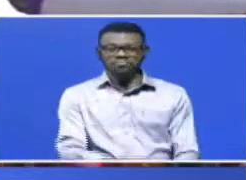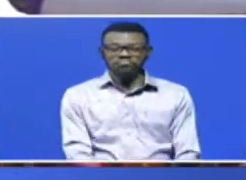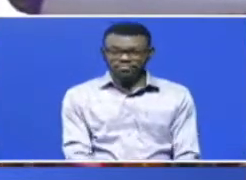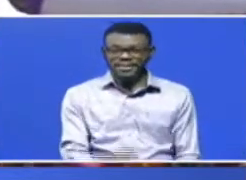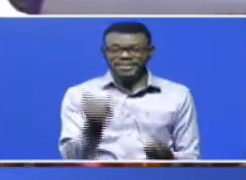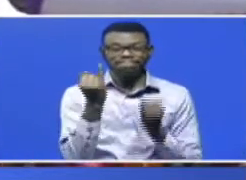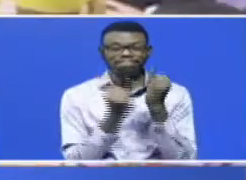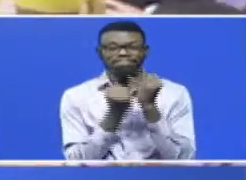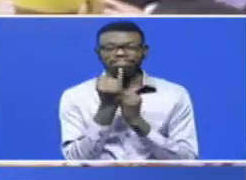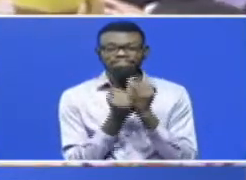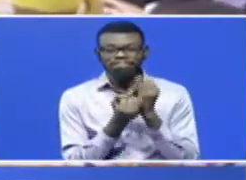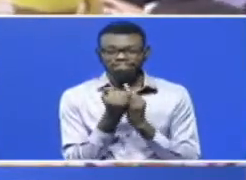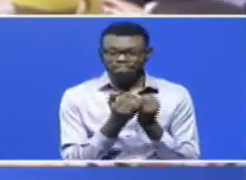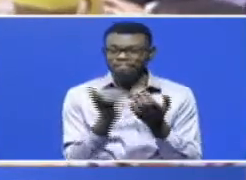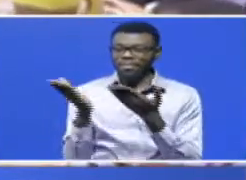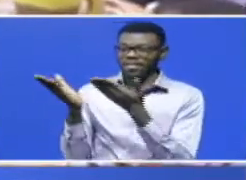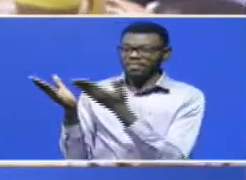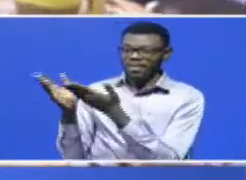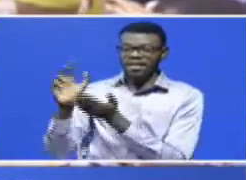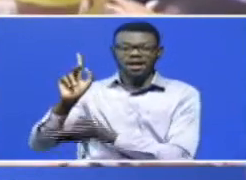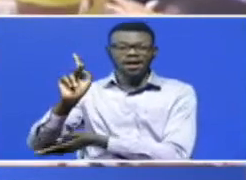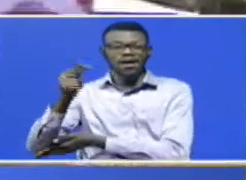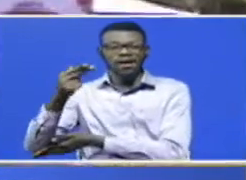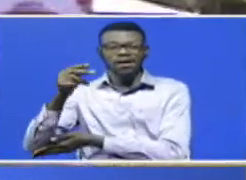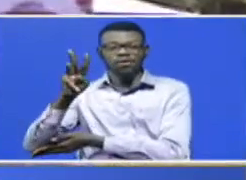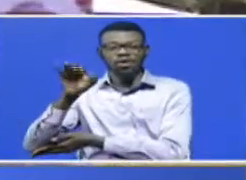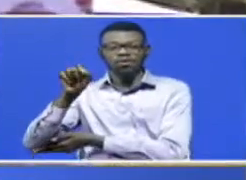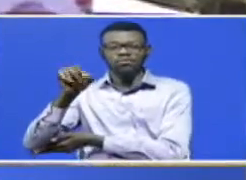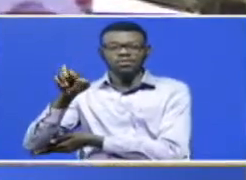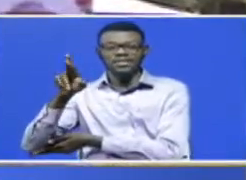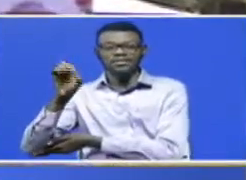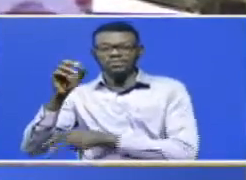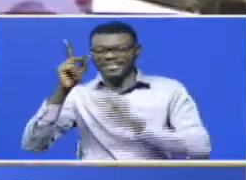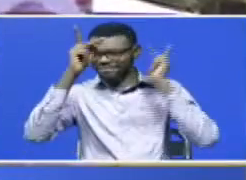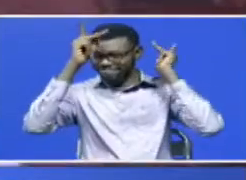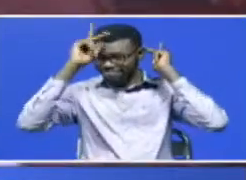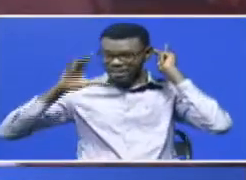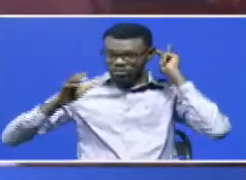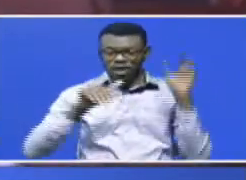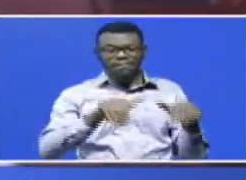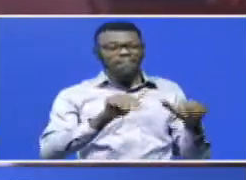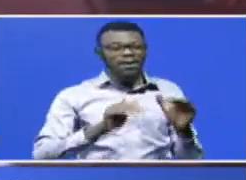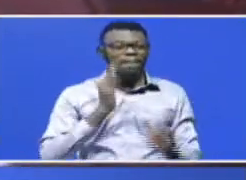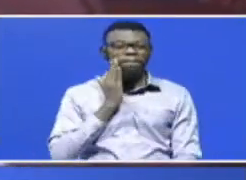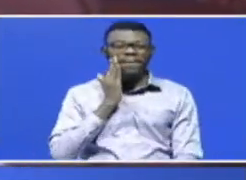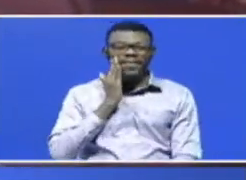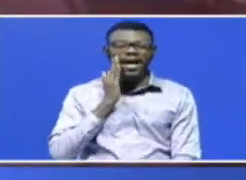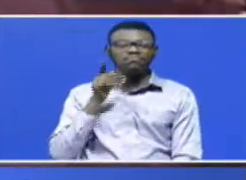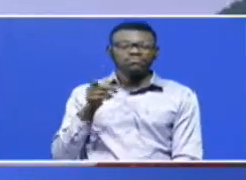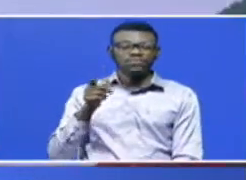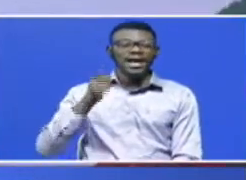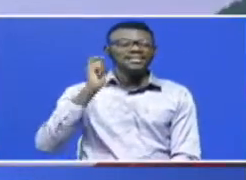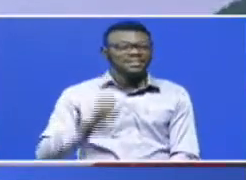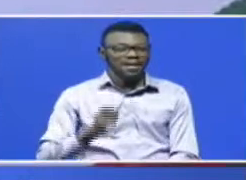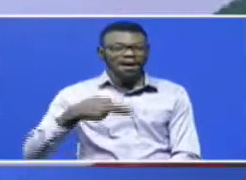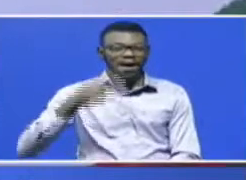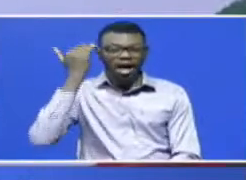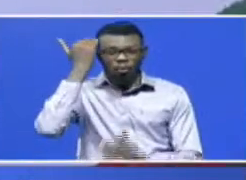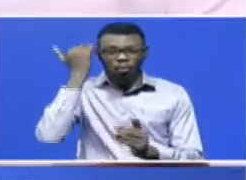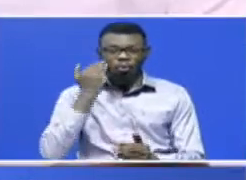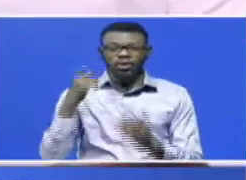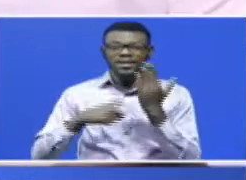Saturday, all roads led to a Malindi, Huisero, Nikakamega County, to lay to rest Mama Dinah Muchelule, mother to Judge of the High Court, Justice